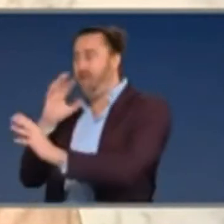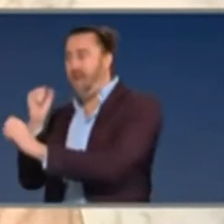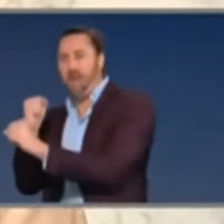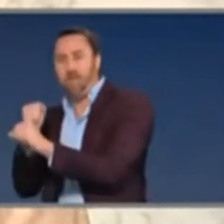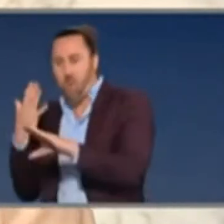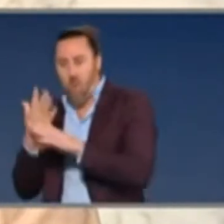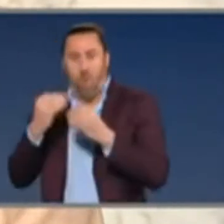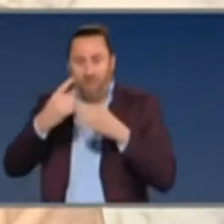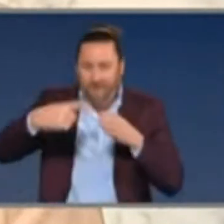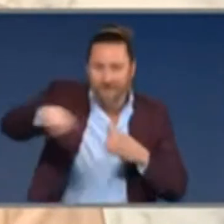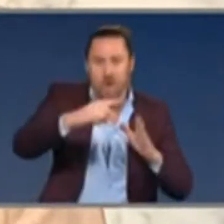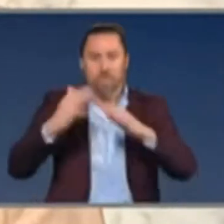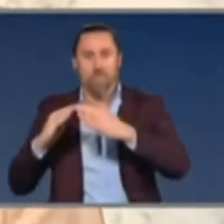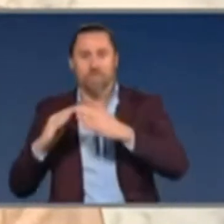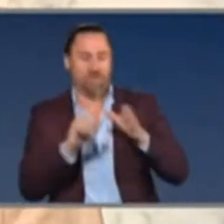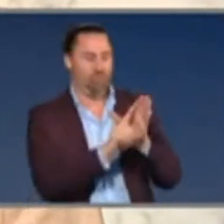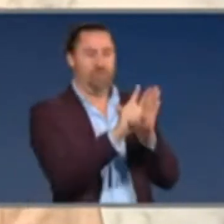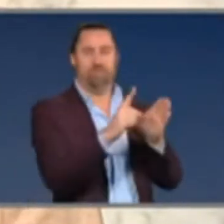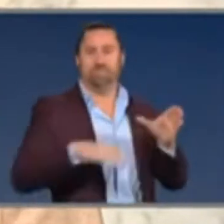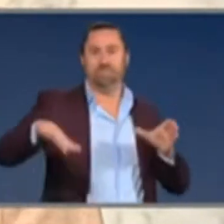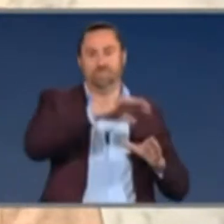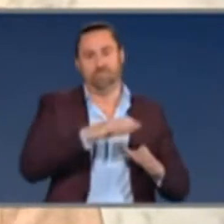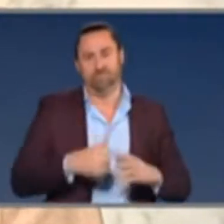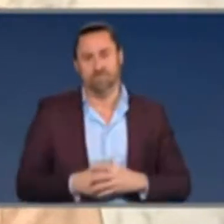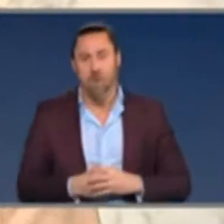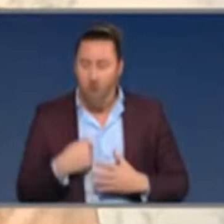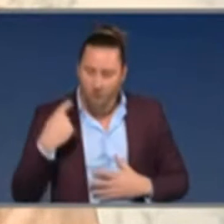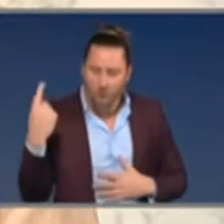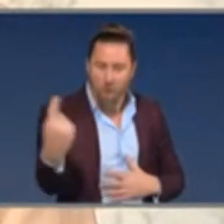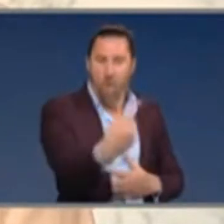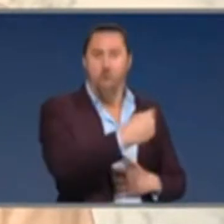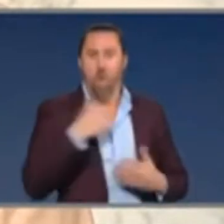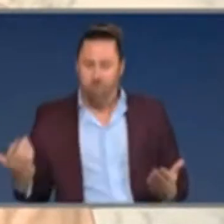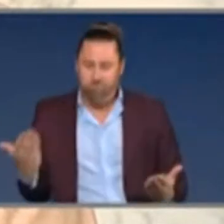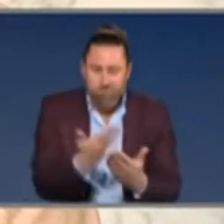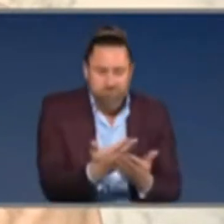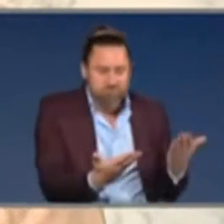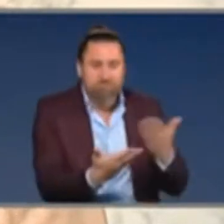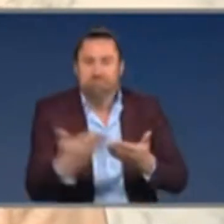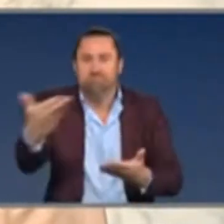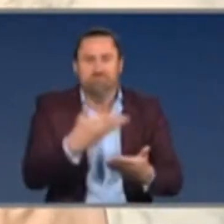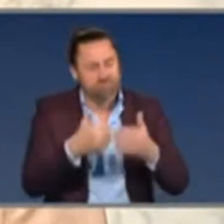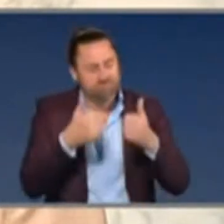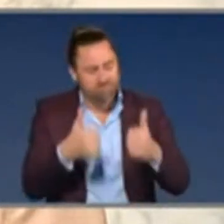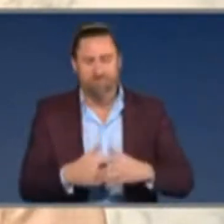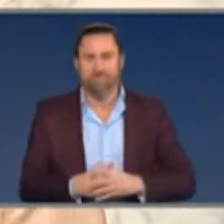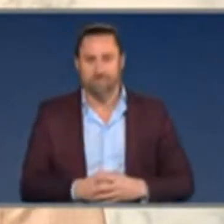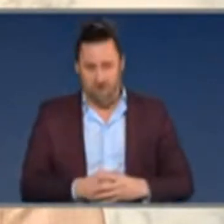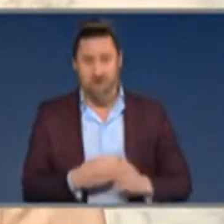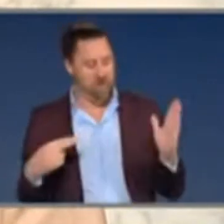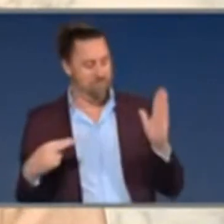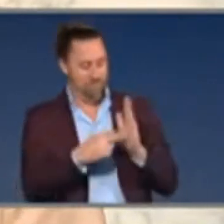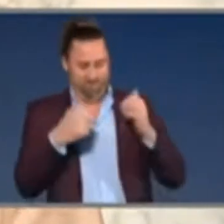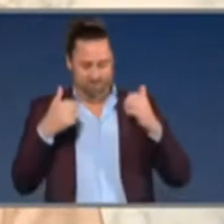Strait Islander representatives, and we have all played our parts. But the real hard work starts